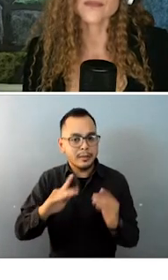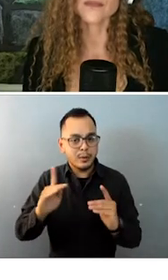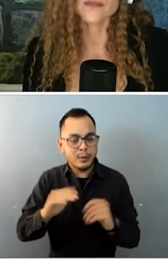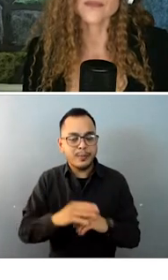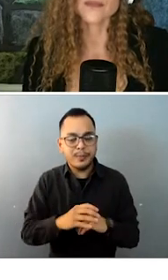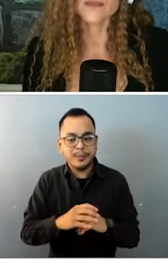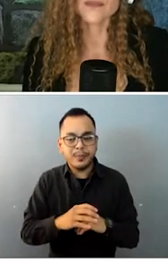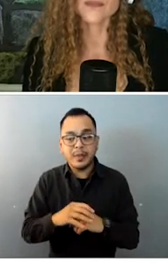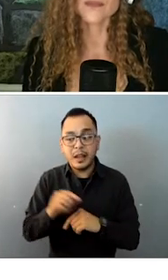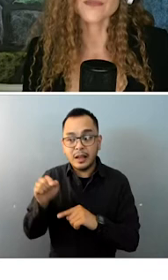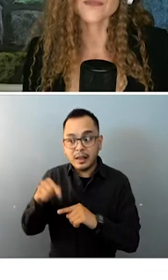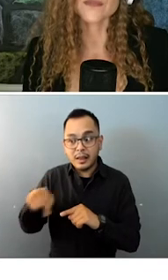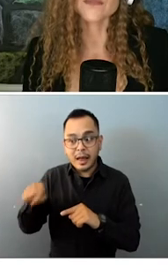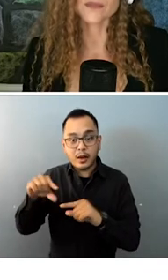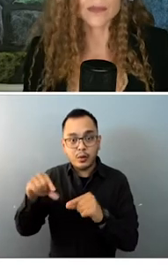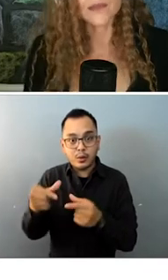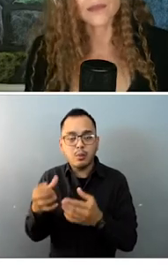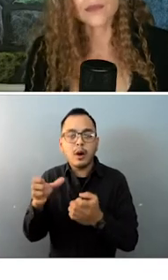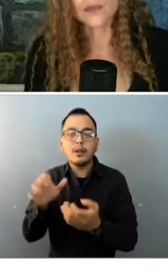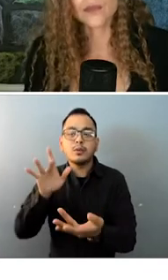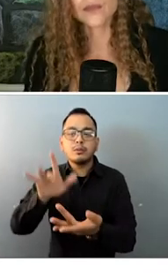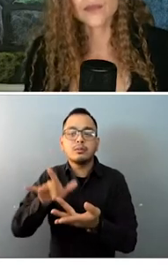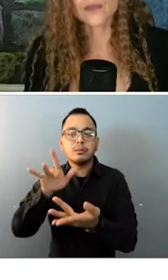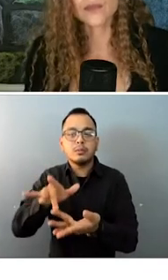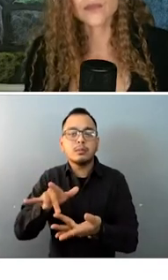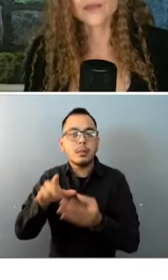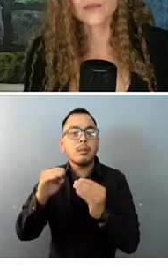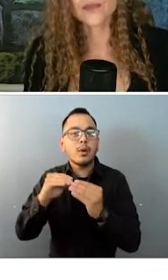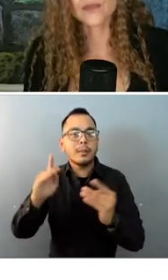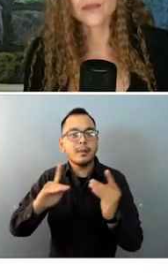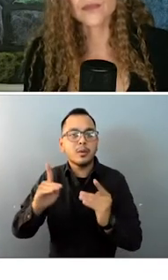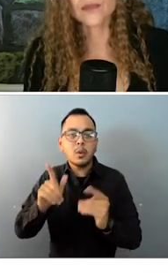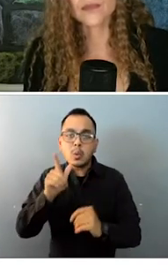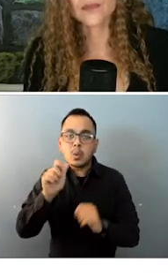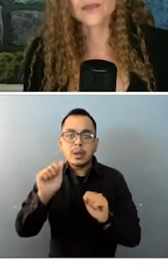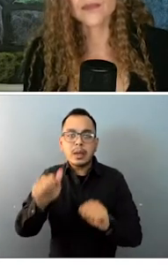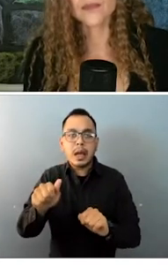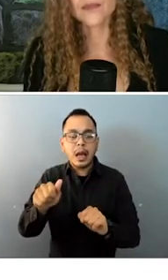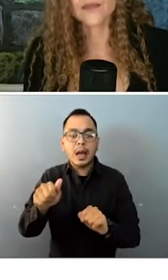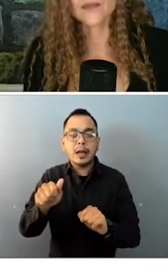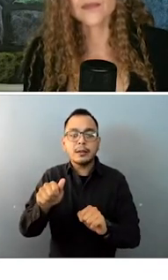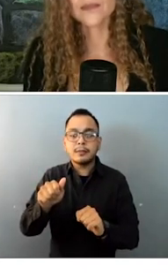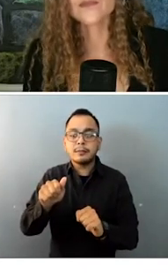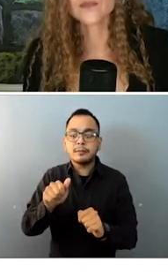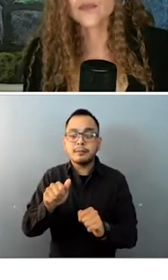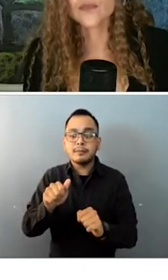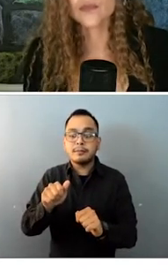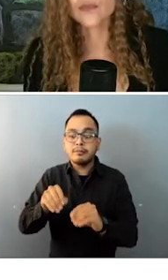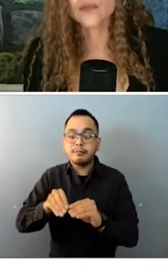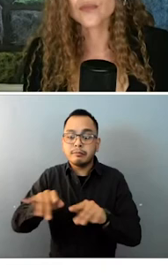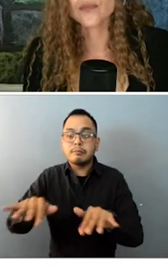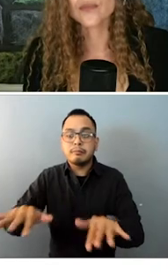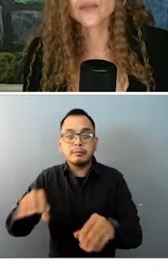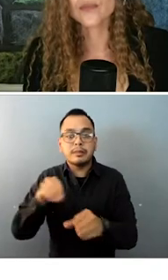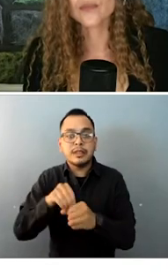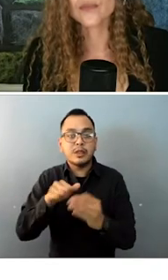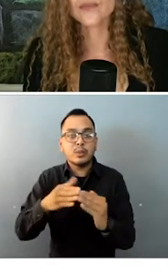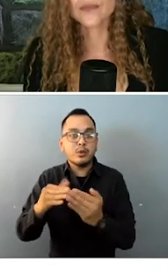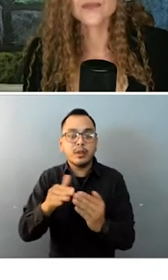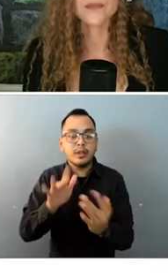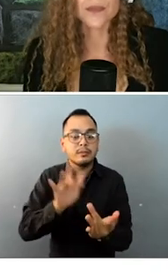get individuals who could be voices to reach out to that